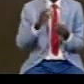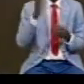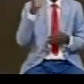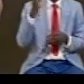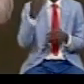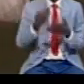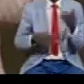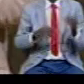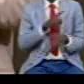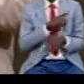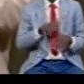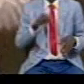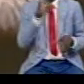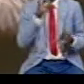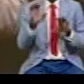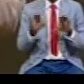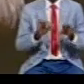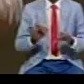doing.